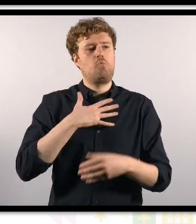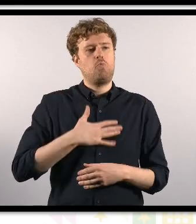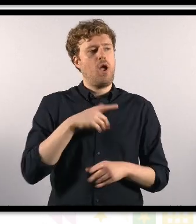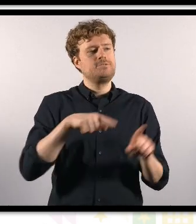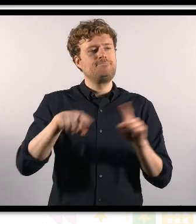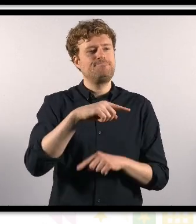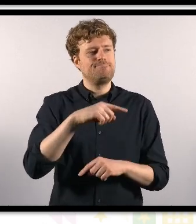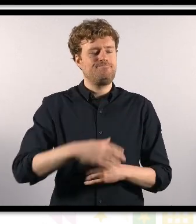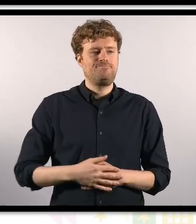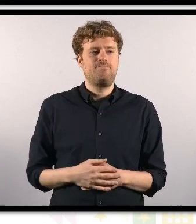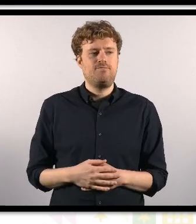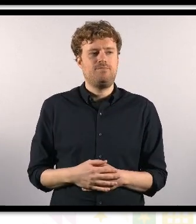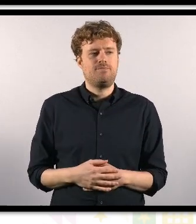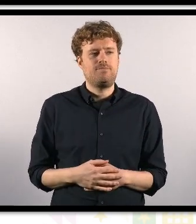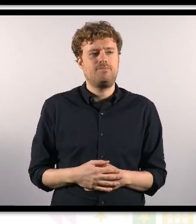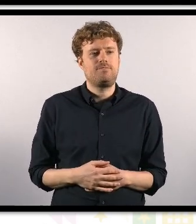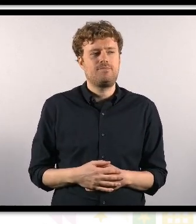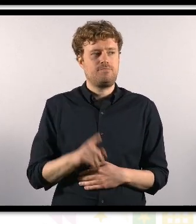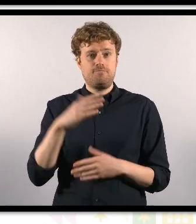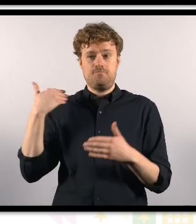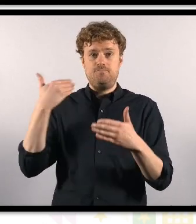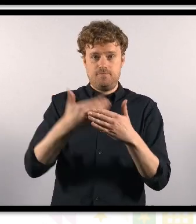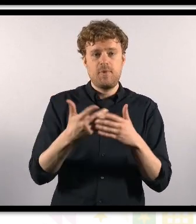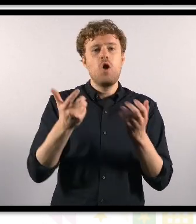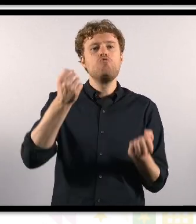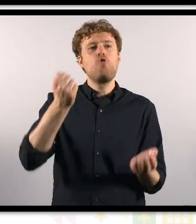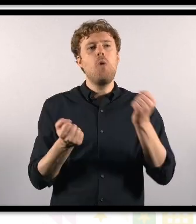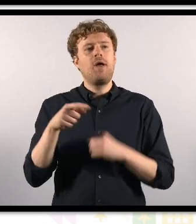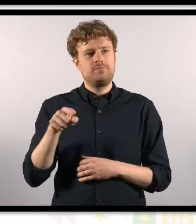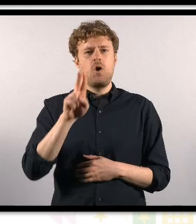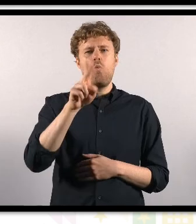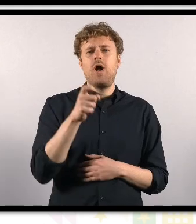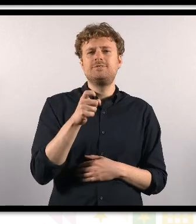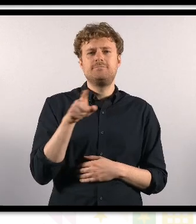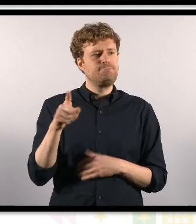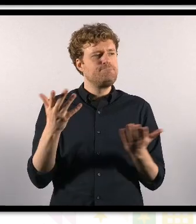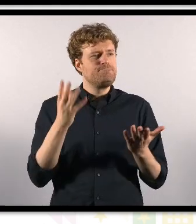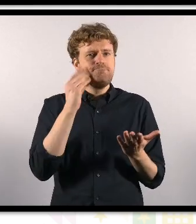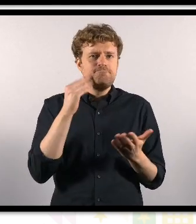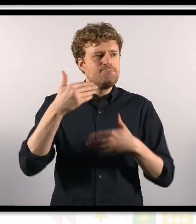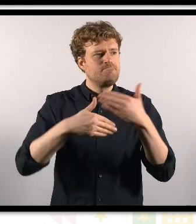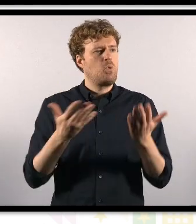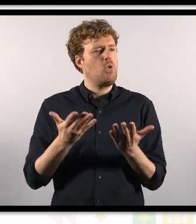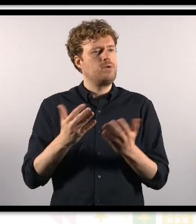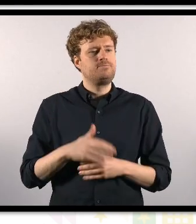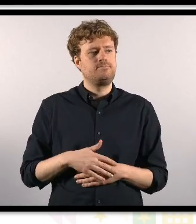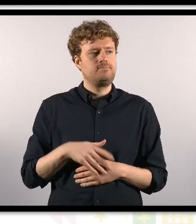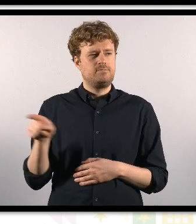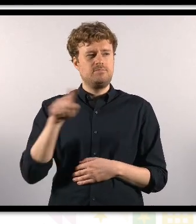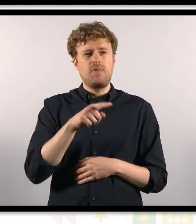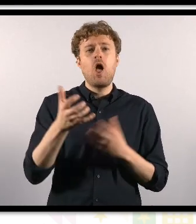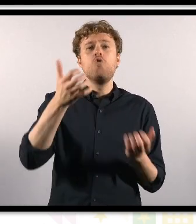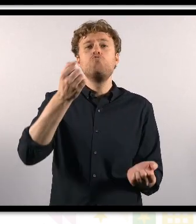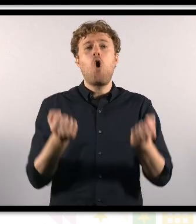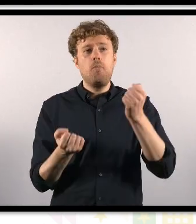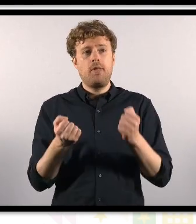called Kubernetes to go install. There's no apt-get or brew install, or if I look on an app store, I don't find the app